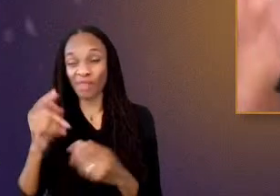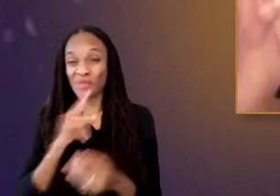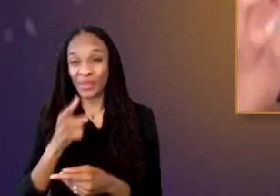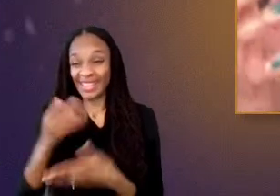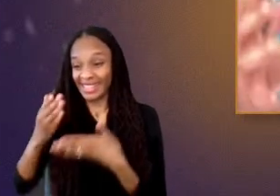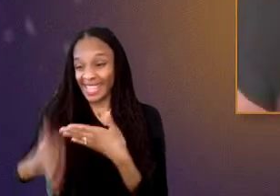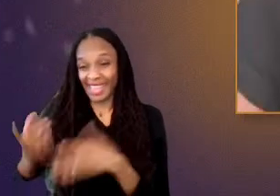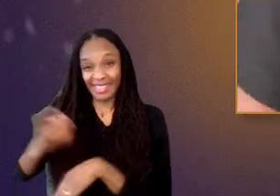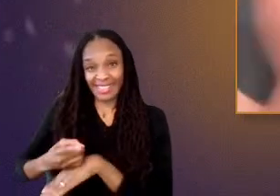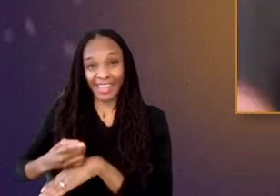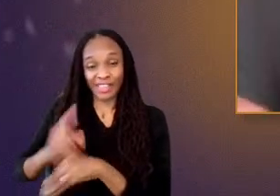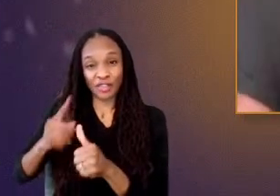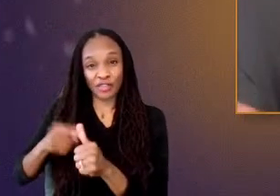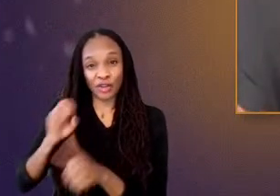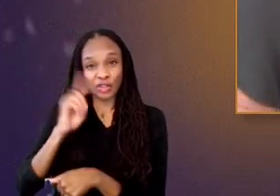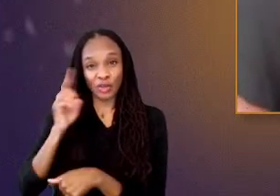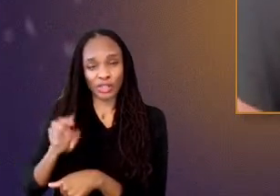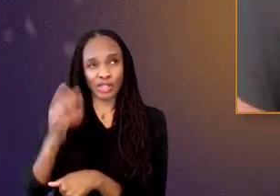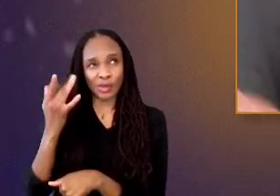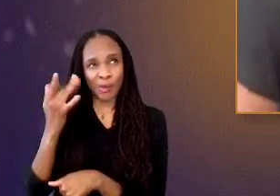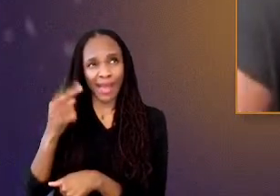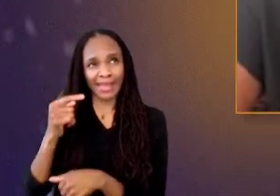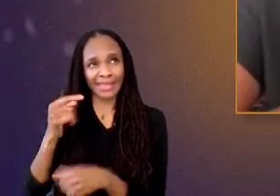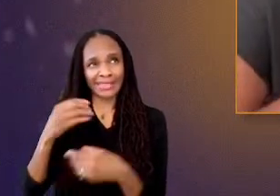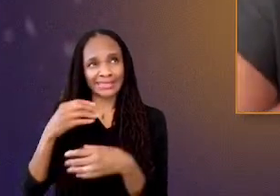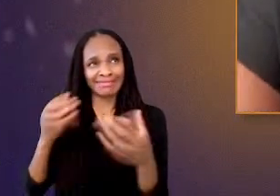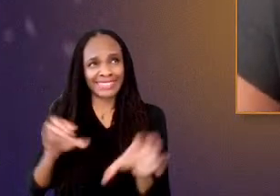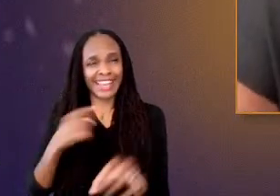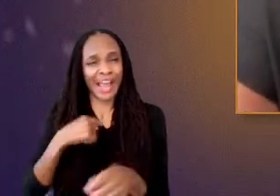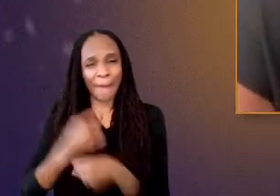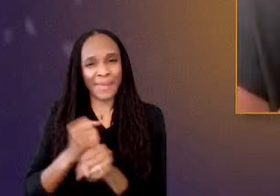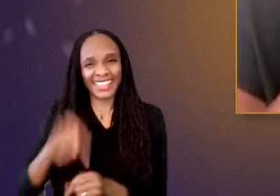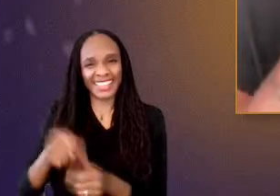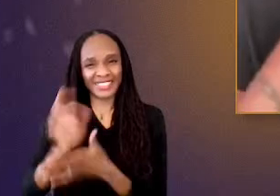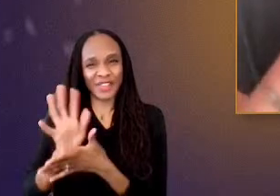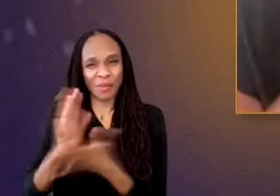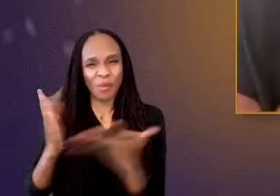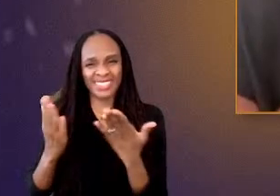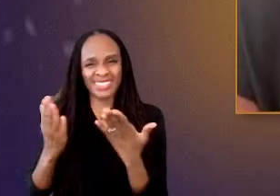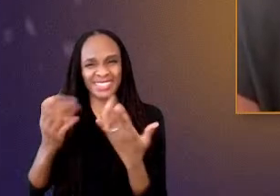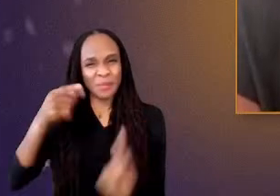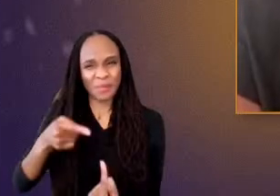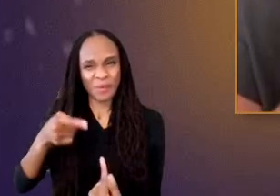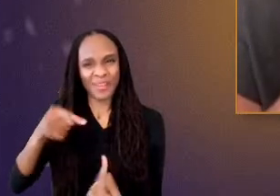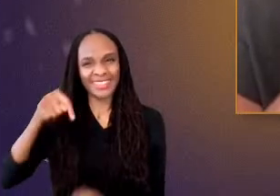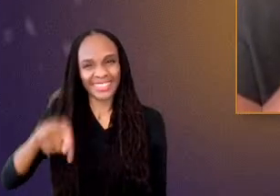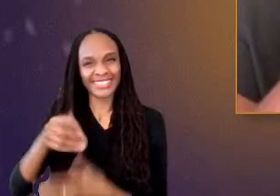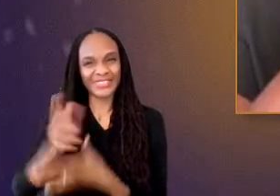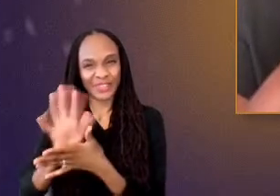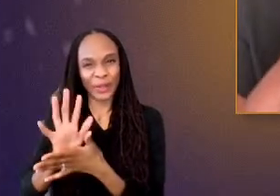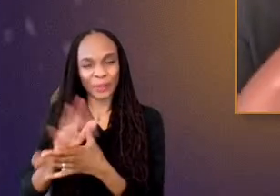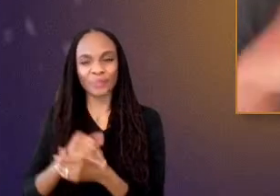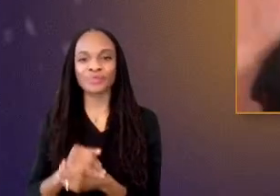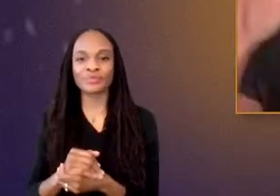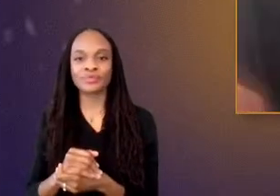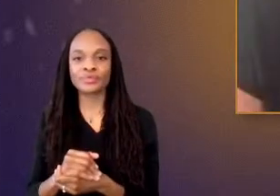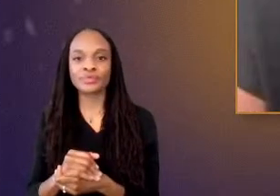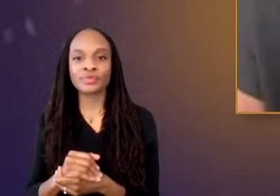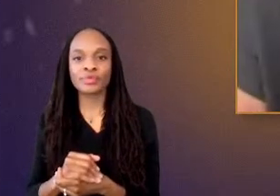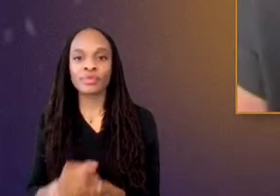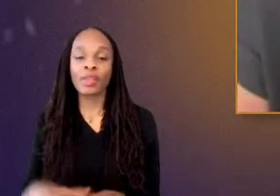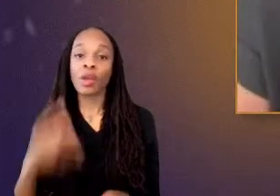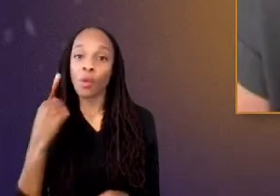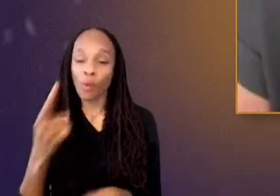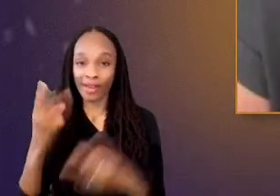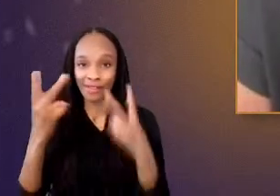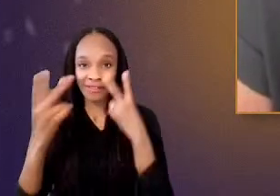the first question is, what did I make this film for? You know what I mean? And what's the purpose of the film? And so I, you know, one of the guests